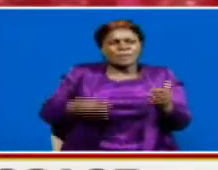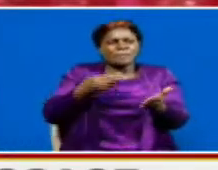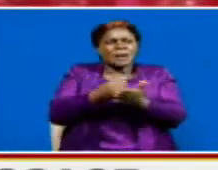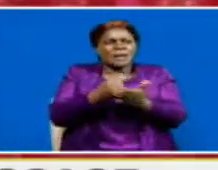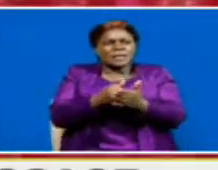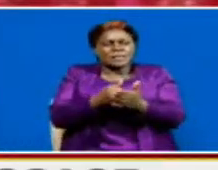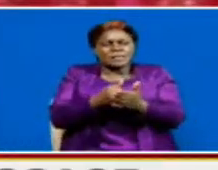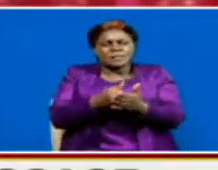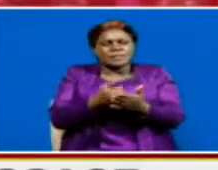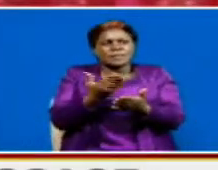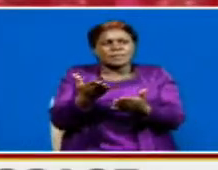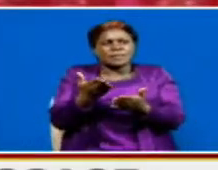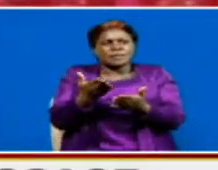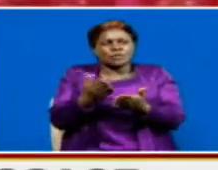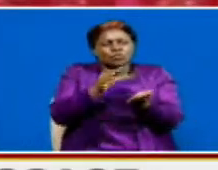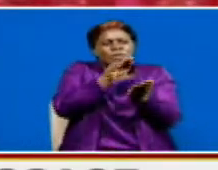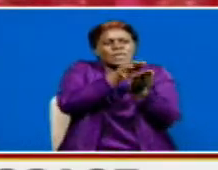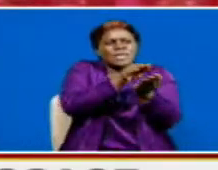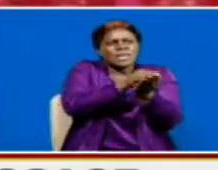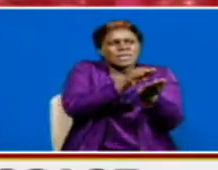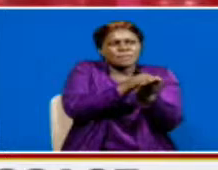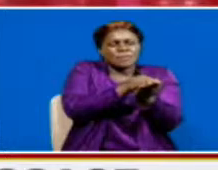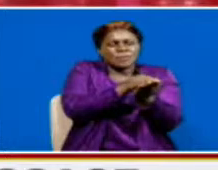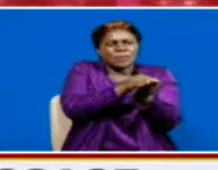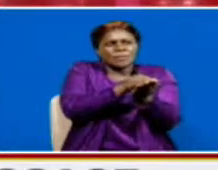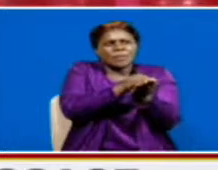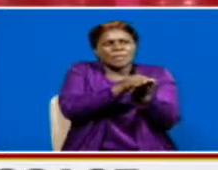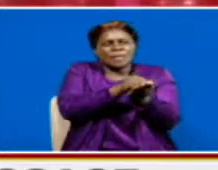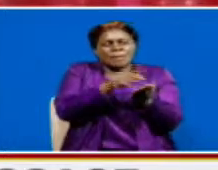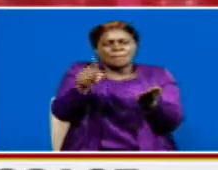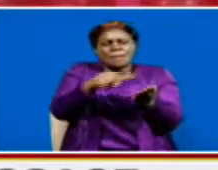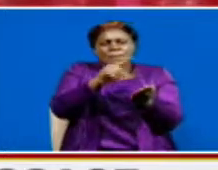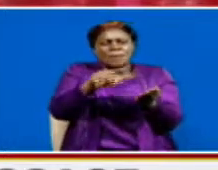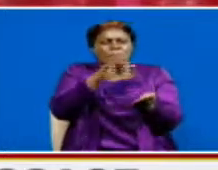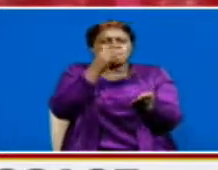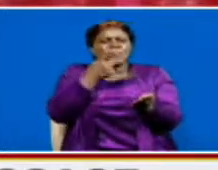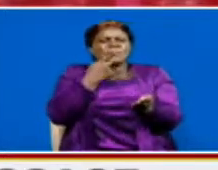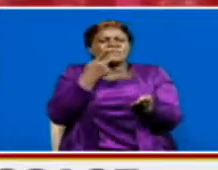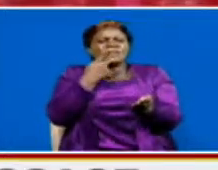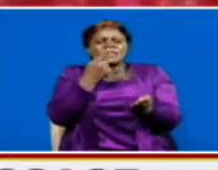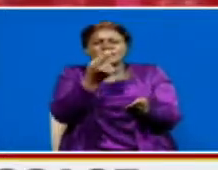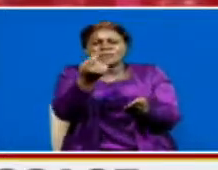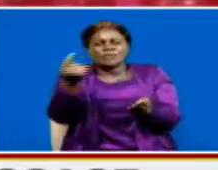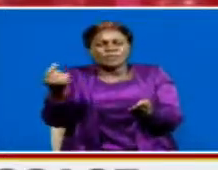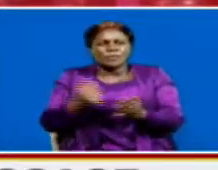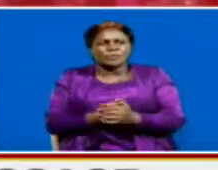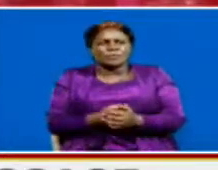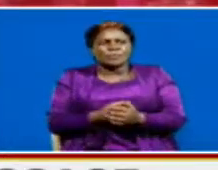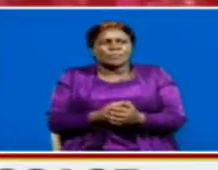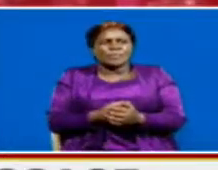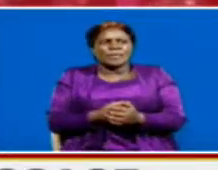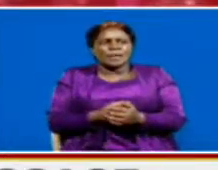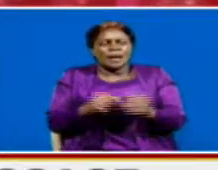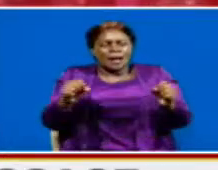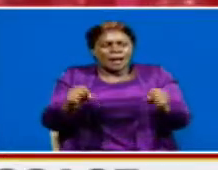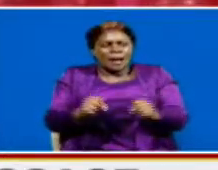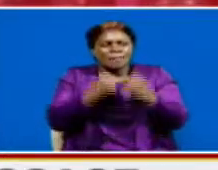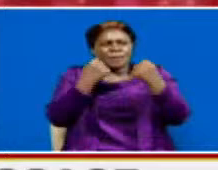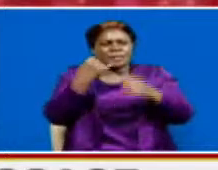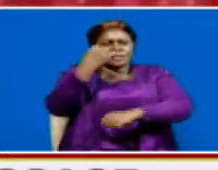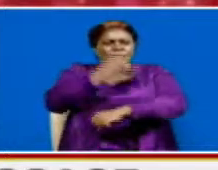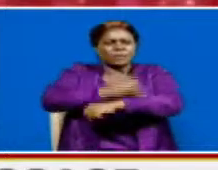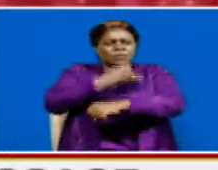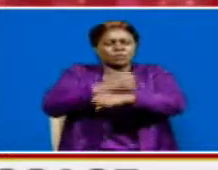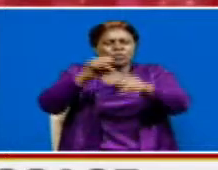in dignity to preserve the illegitimate privileges of a few, and a resultant